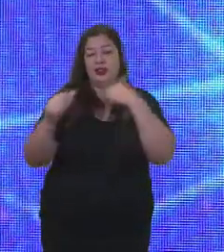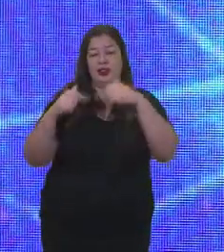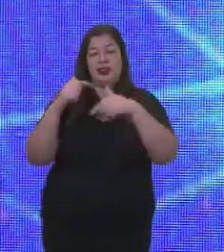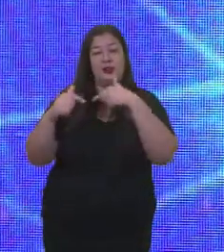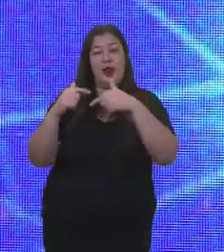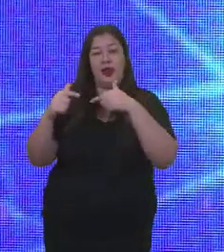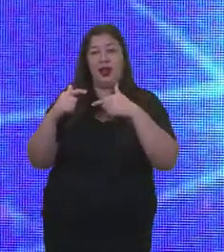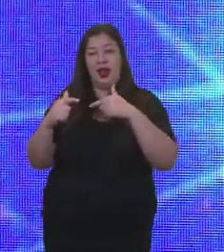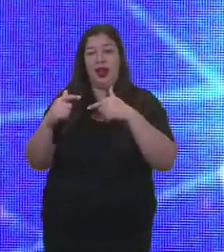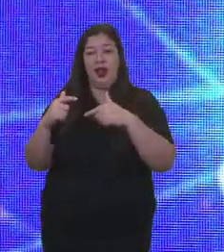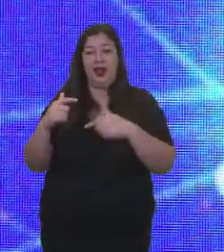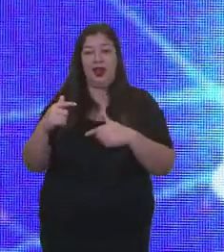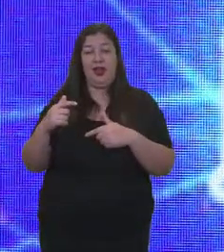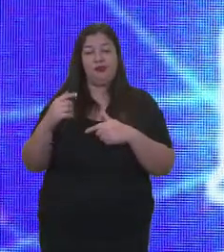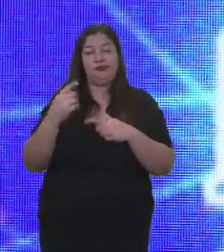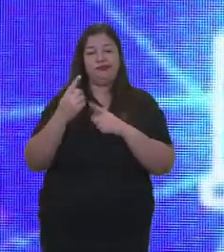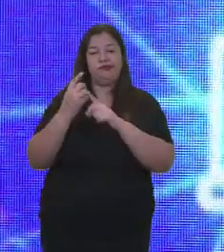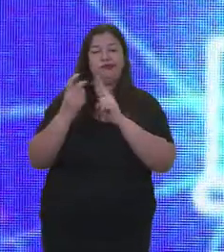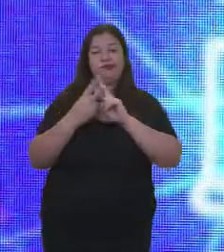unite us. And how